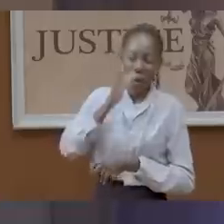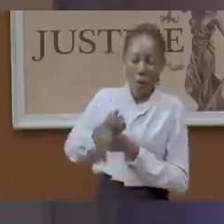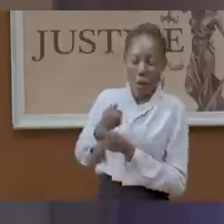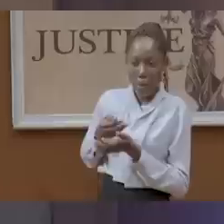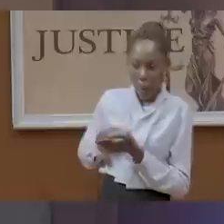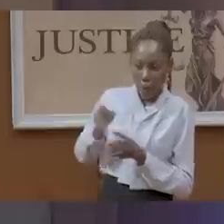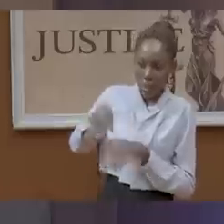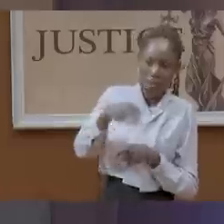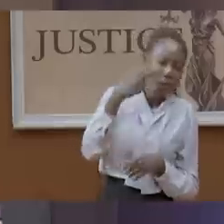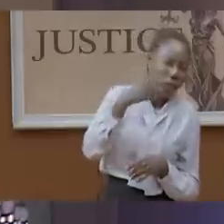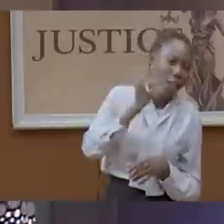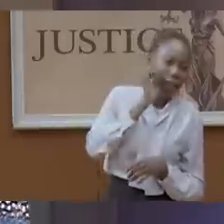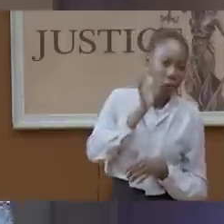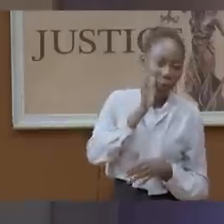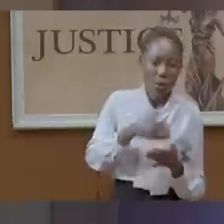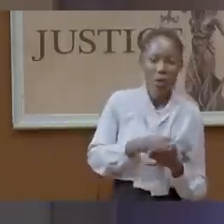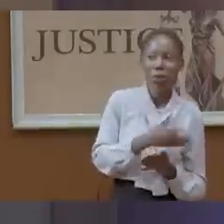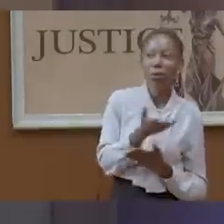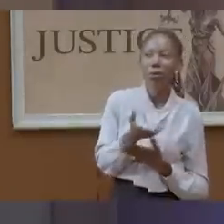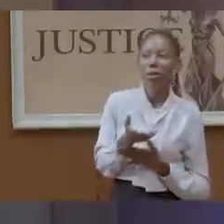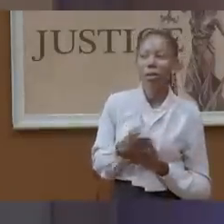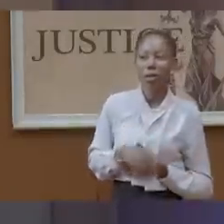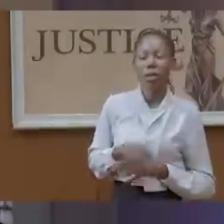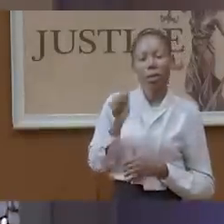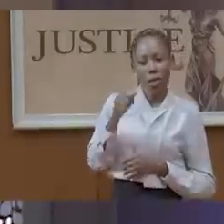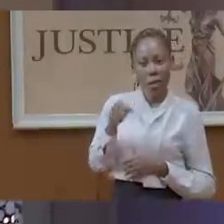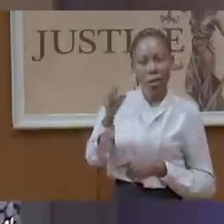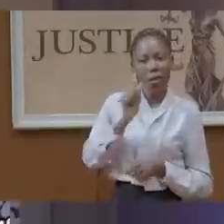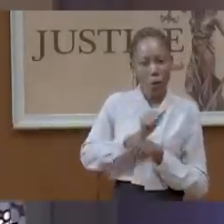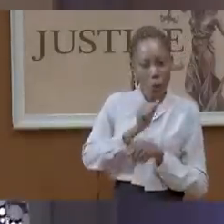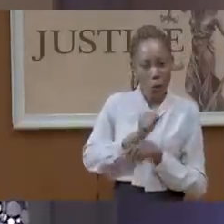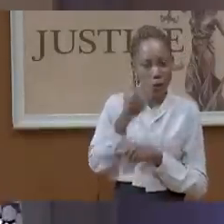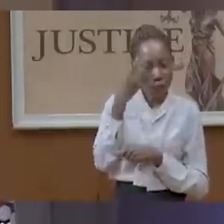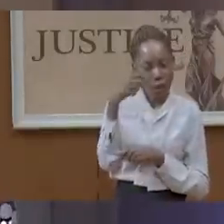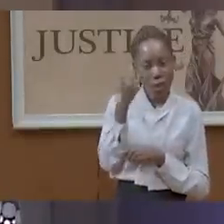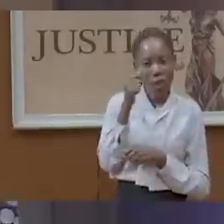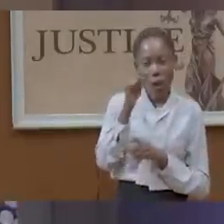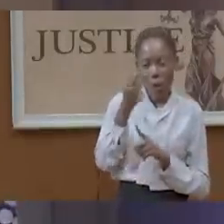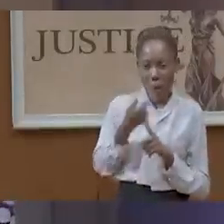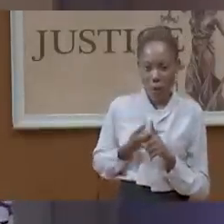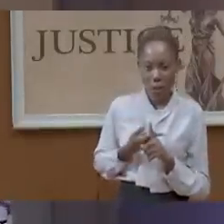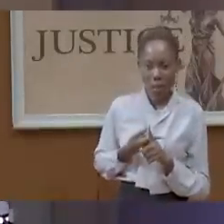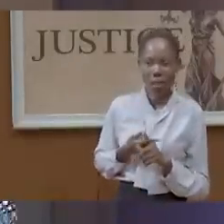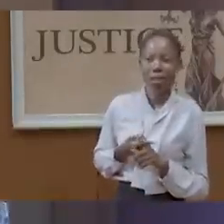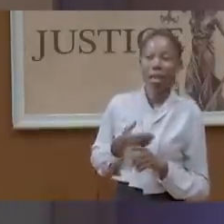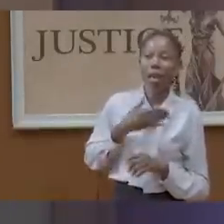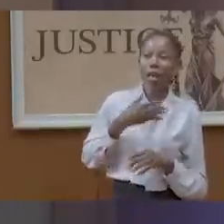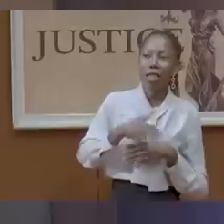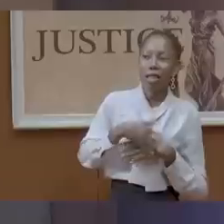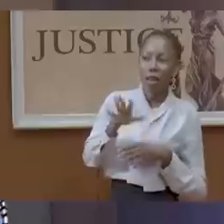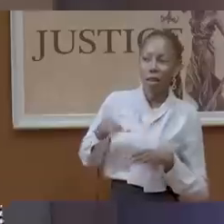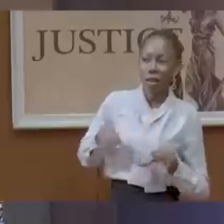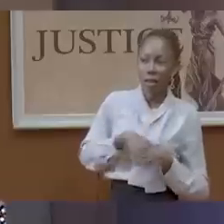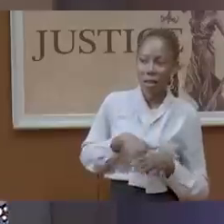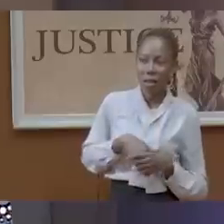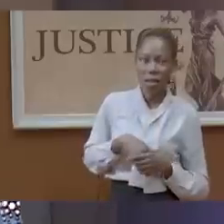it. And she worked for, like she said, she worked for 10 months. We got married, and even let me start